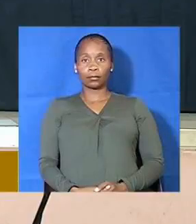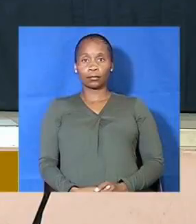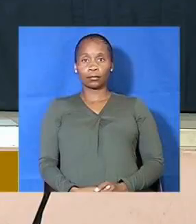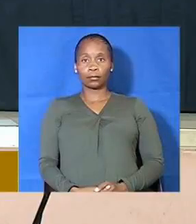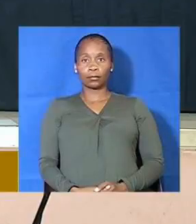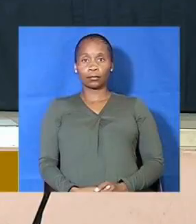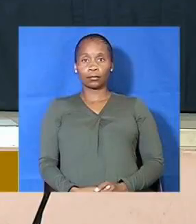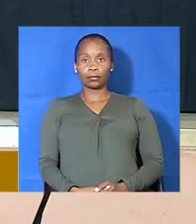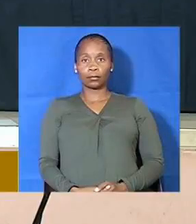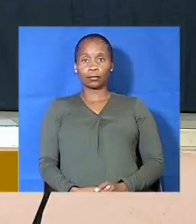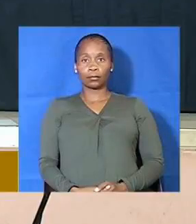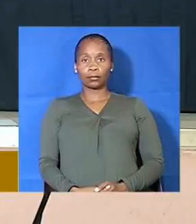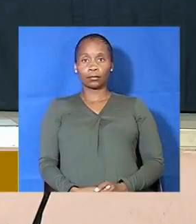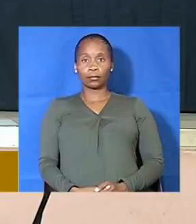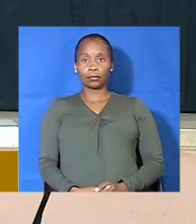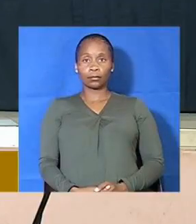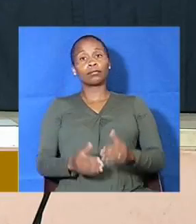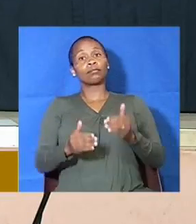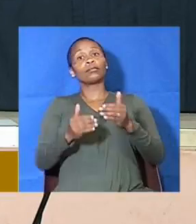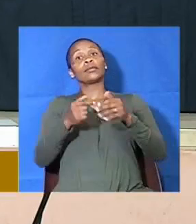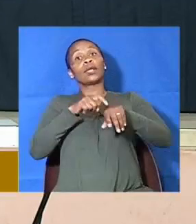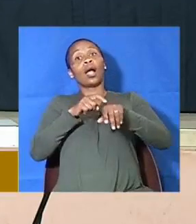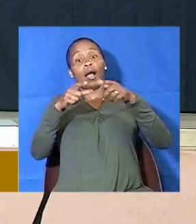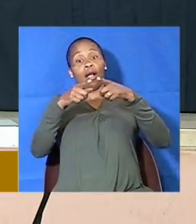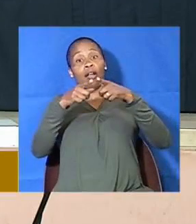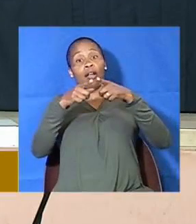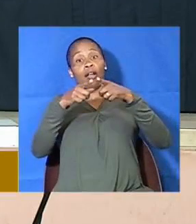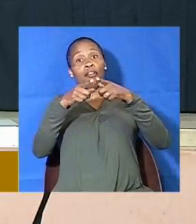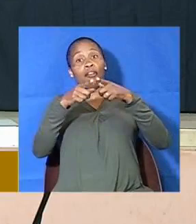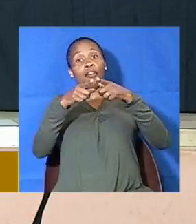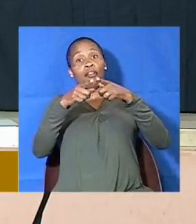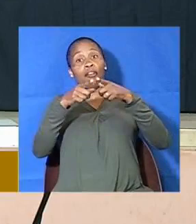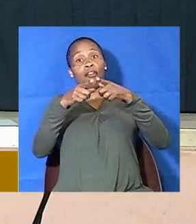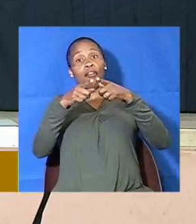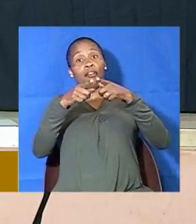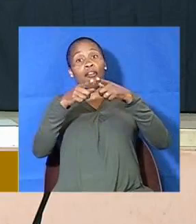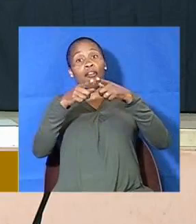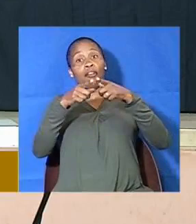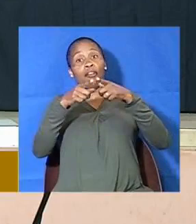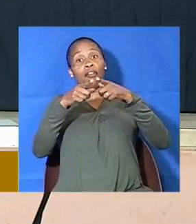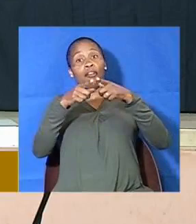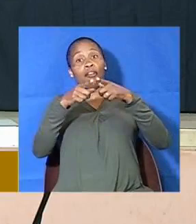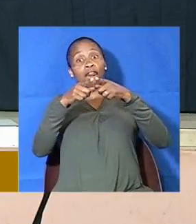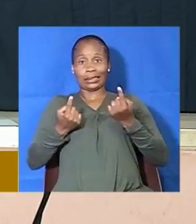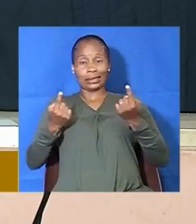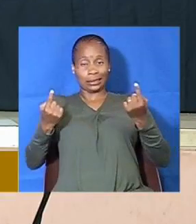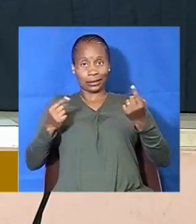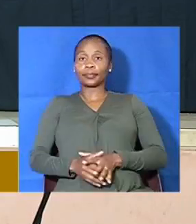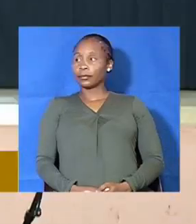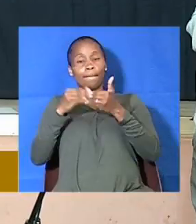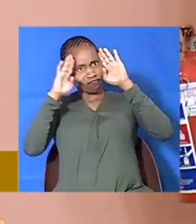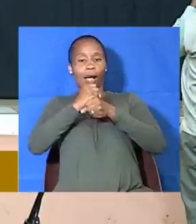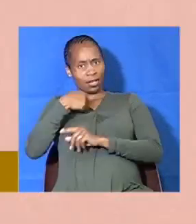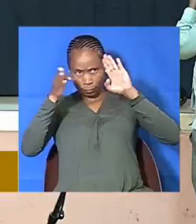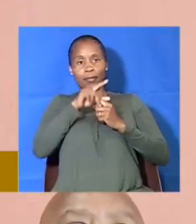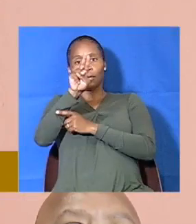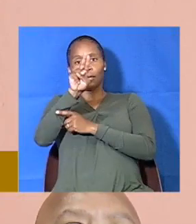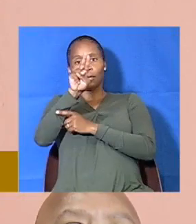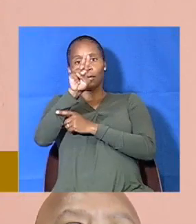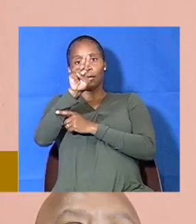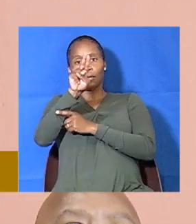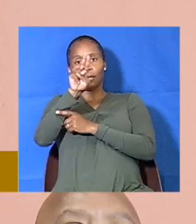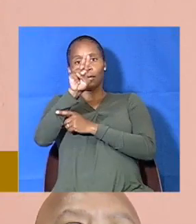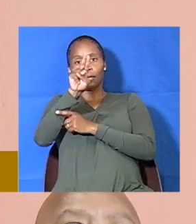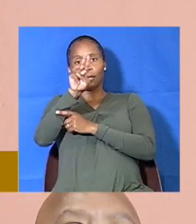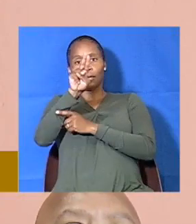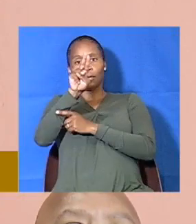I was going to request that Thokoza Gogo, the traditional healers who are seated there at